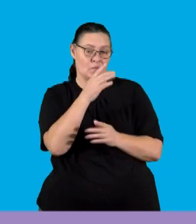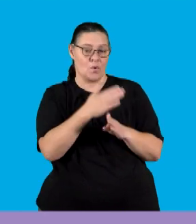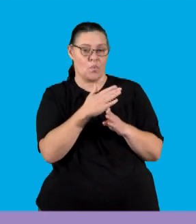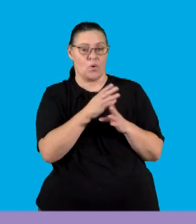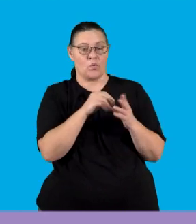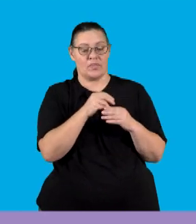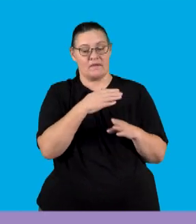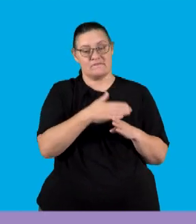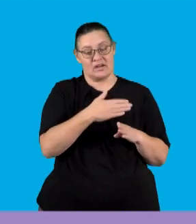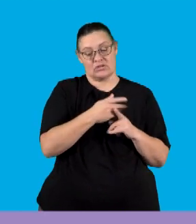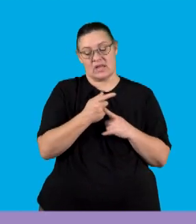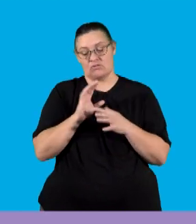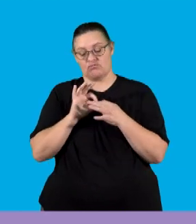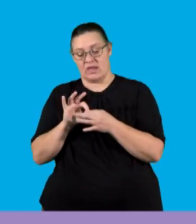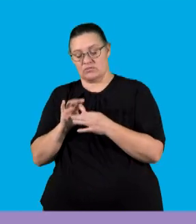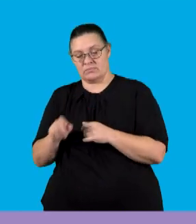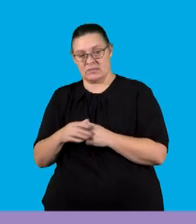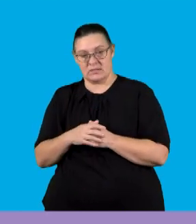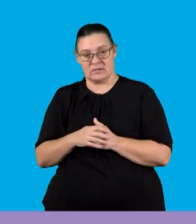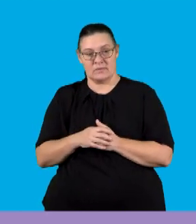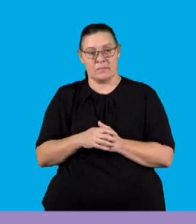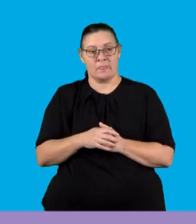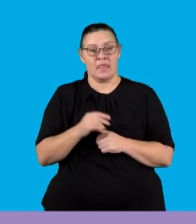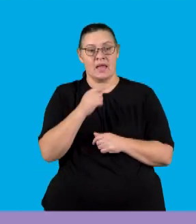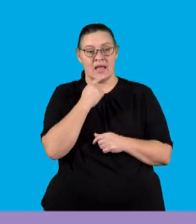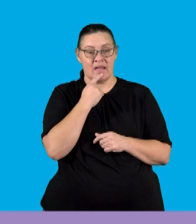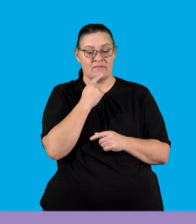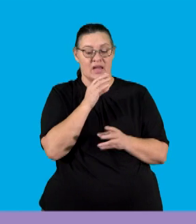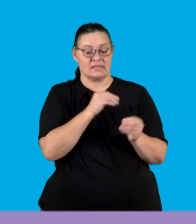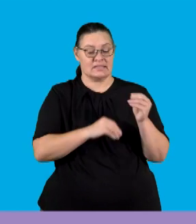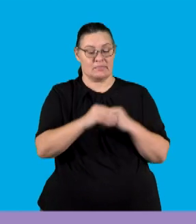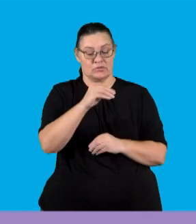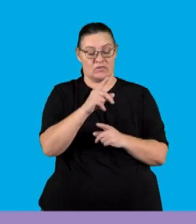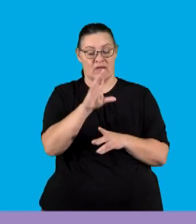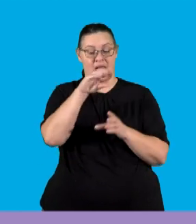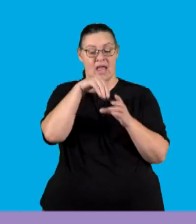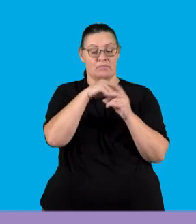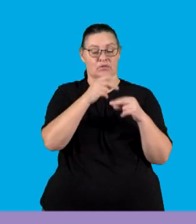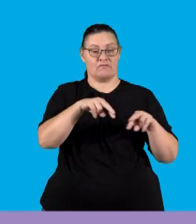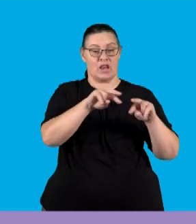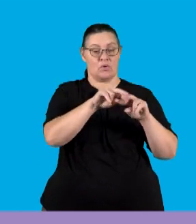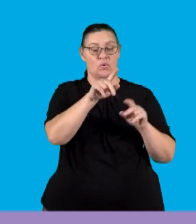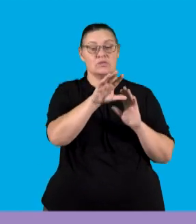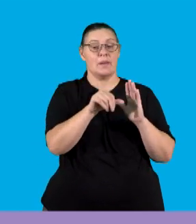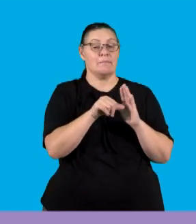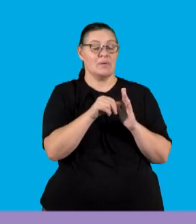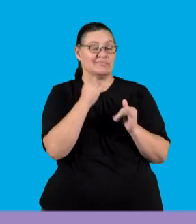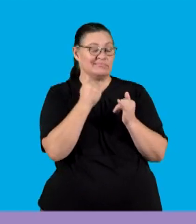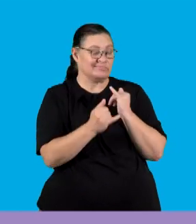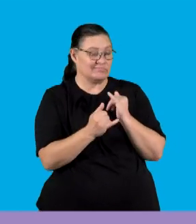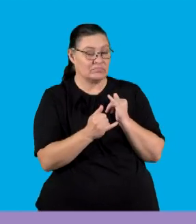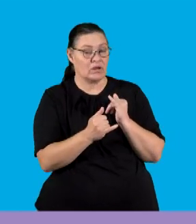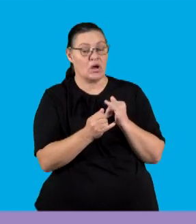remember when you are working with functions and relationships. So when it comes to substituting the input value, it